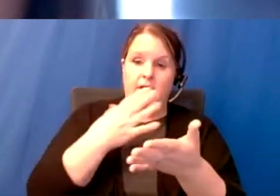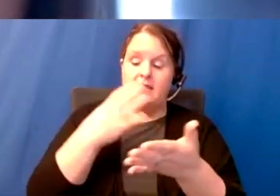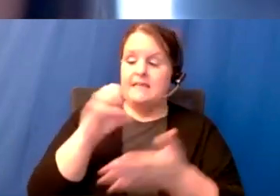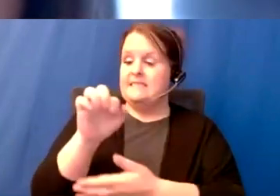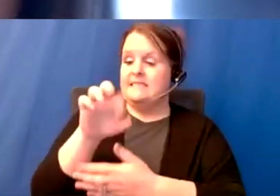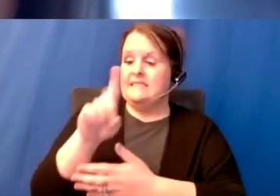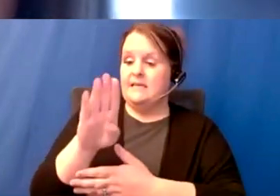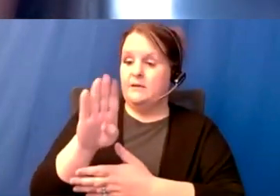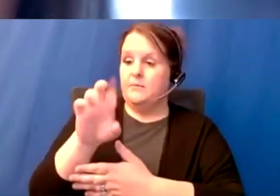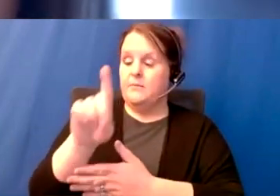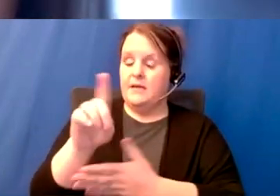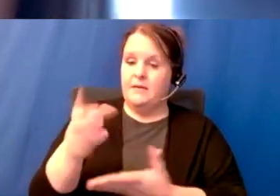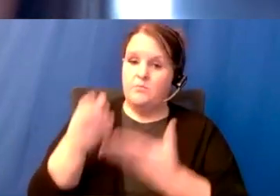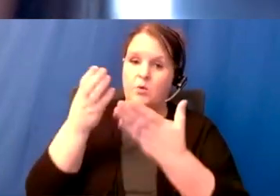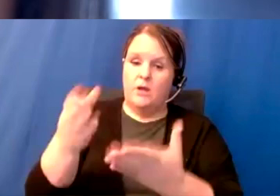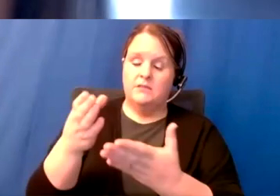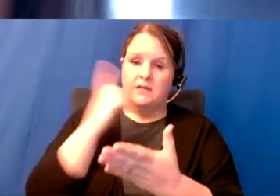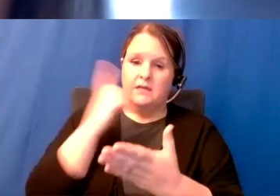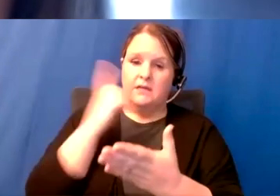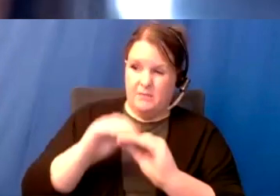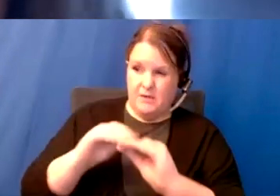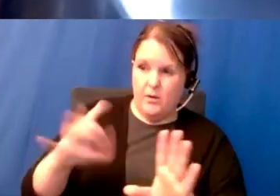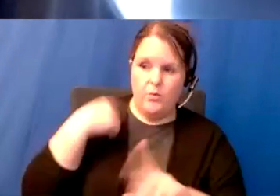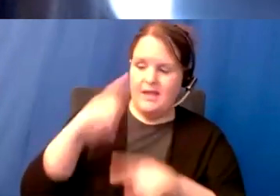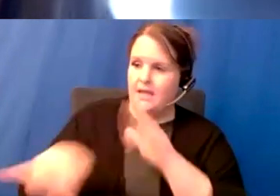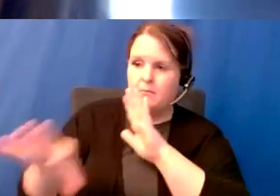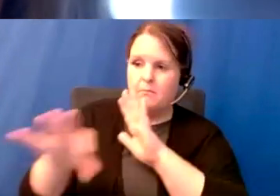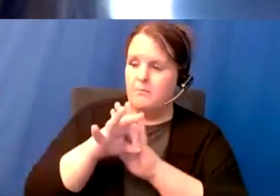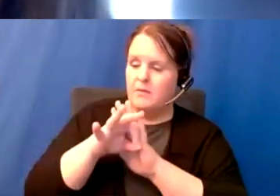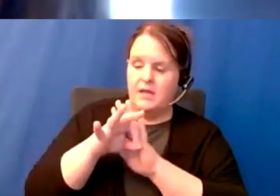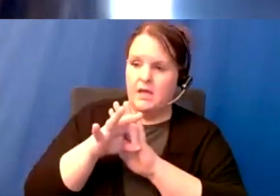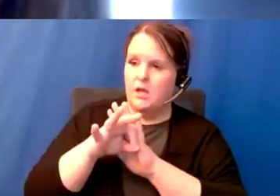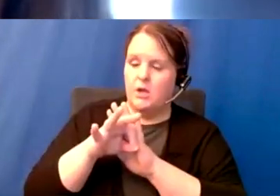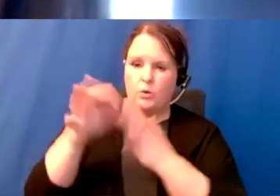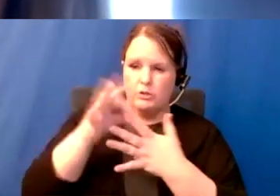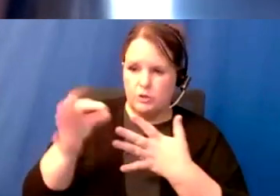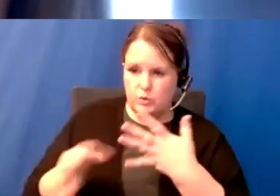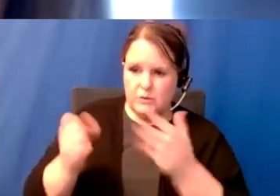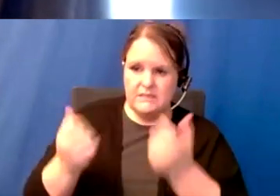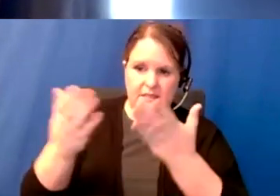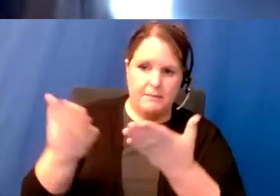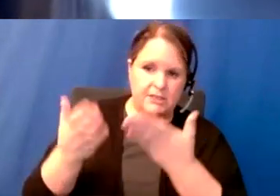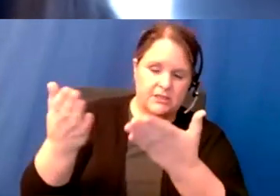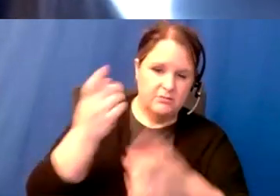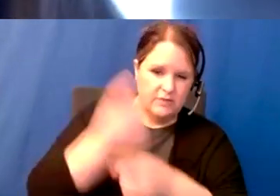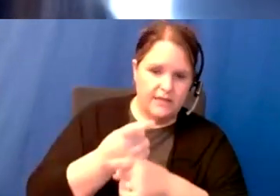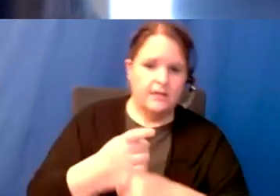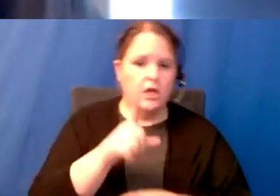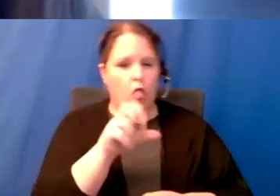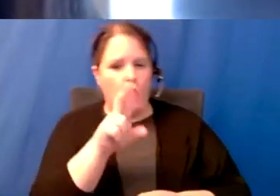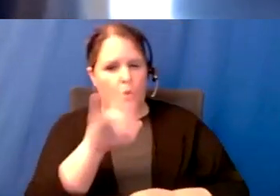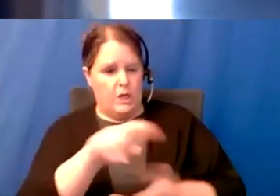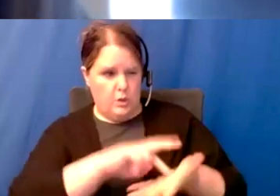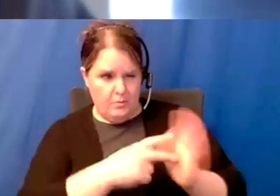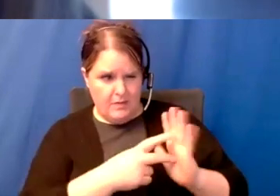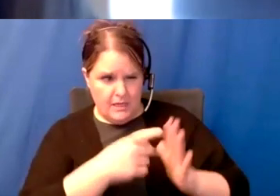However, to be transparent, we don't get to pick/choose submissions, correct? So Lori, I think you're saying you